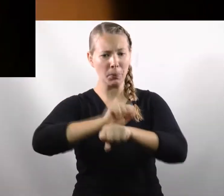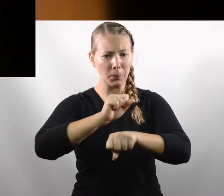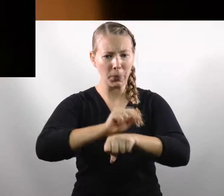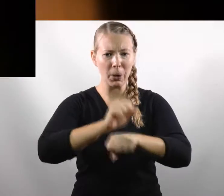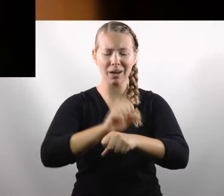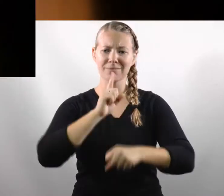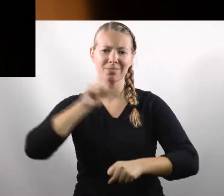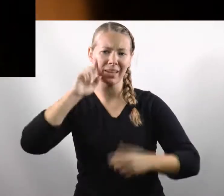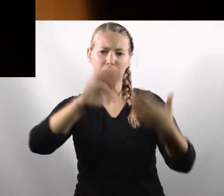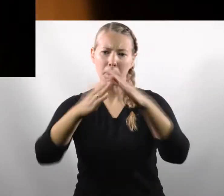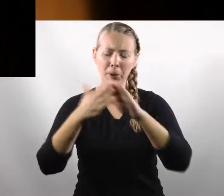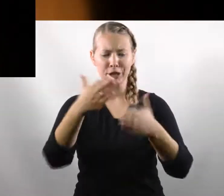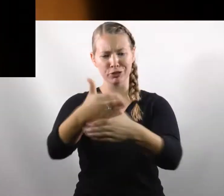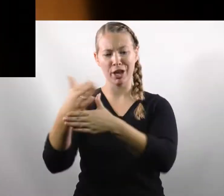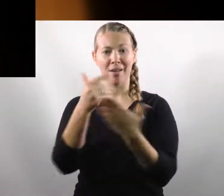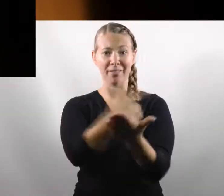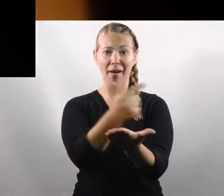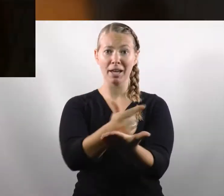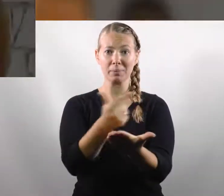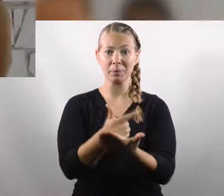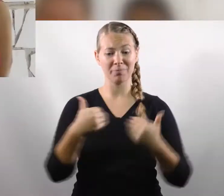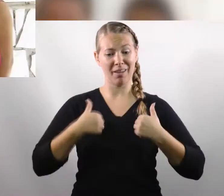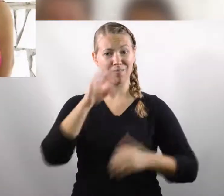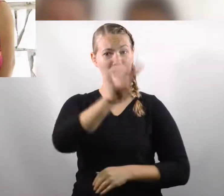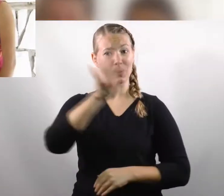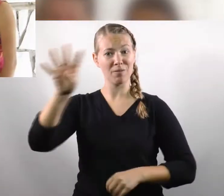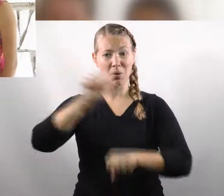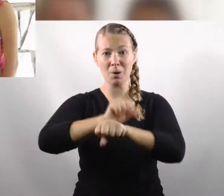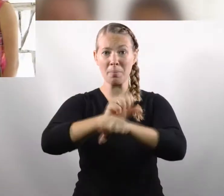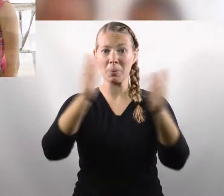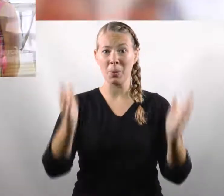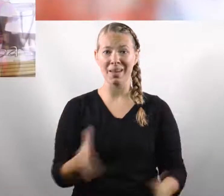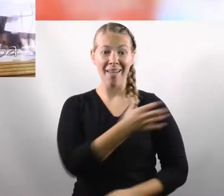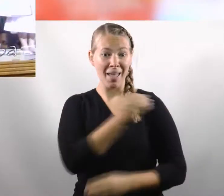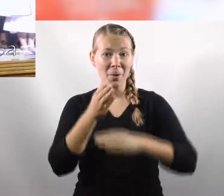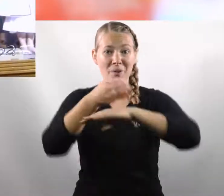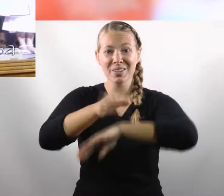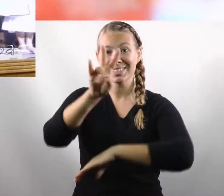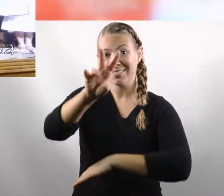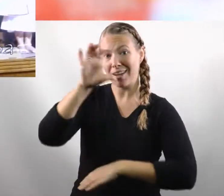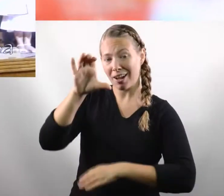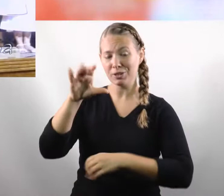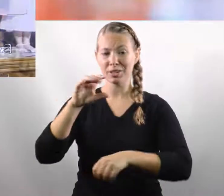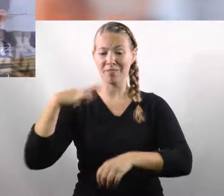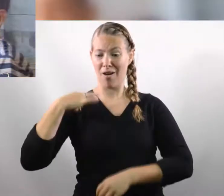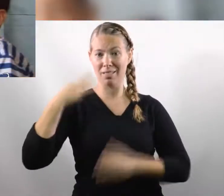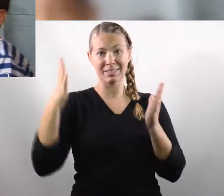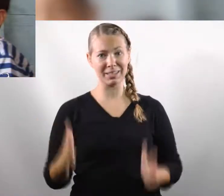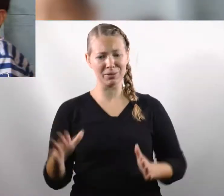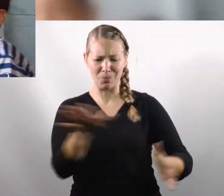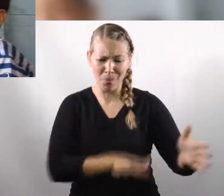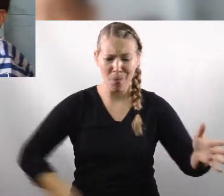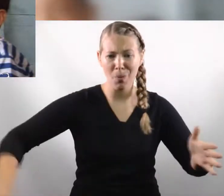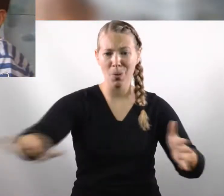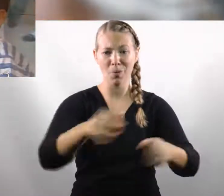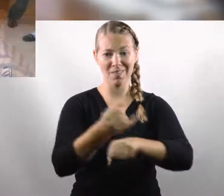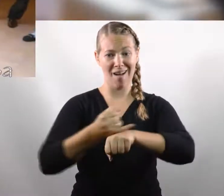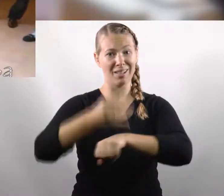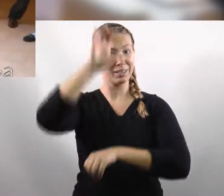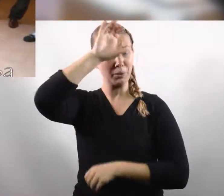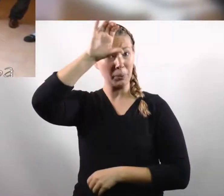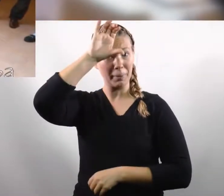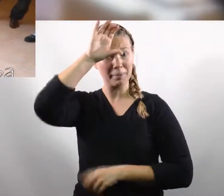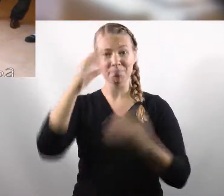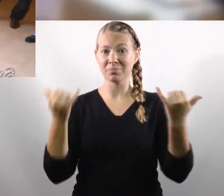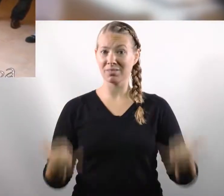sharing the gospel. There are 44 employees and over 700 active volunteers reaching across the entire island. We